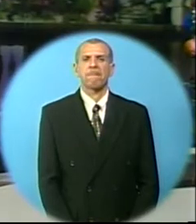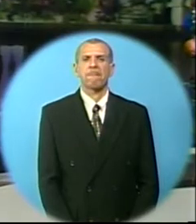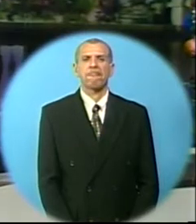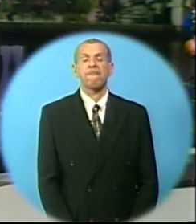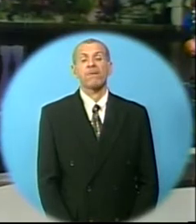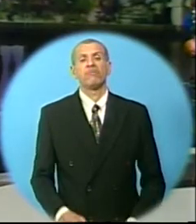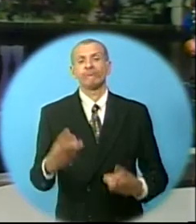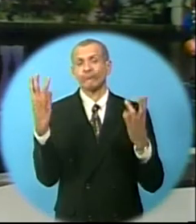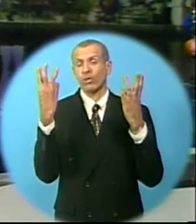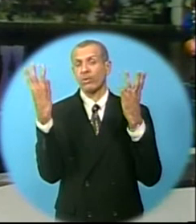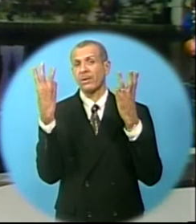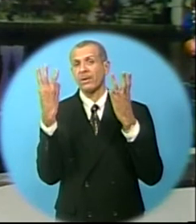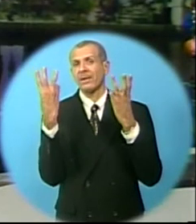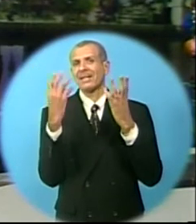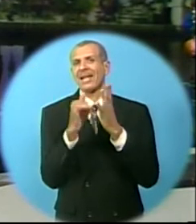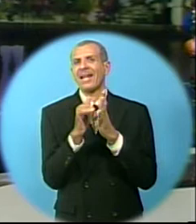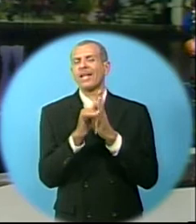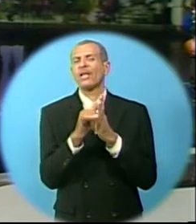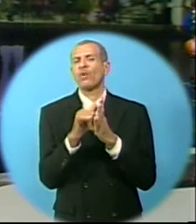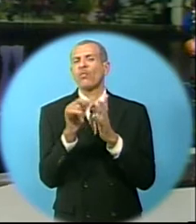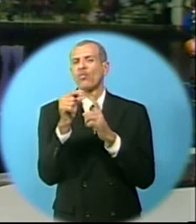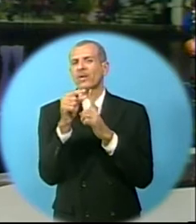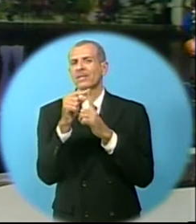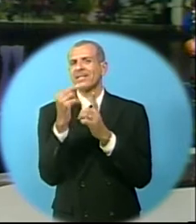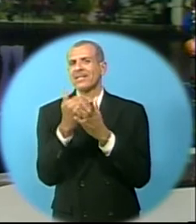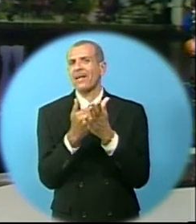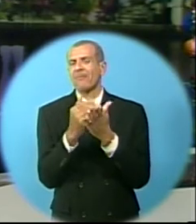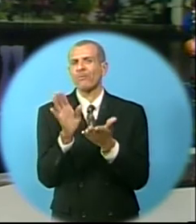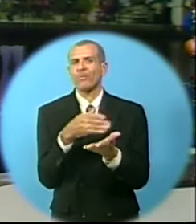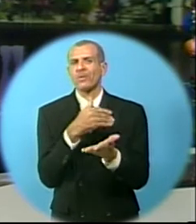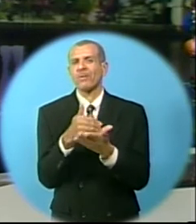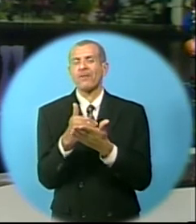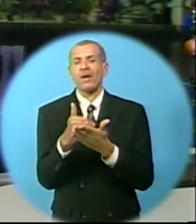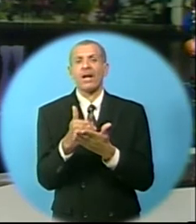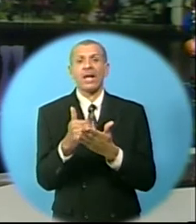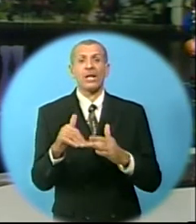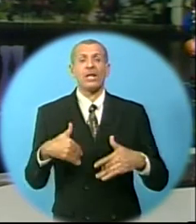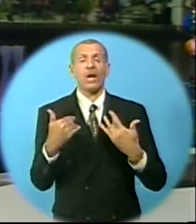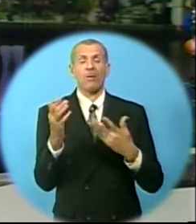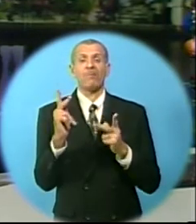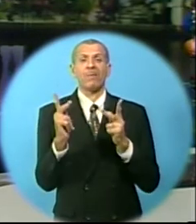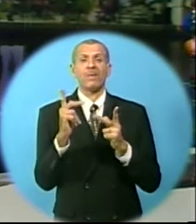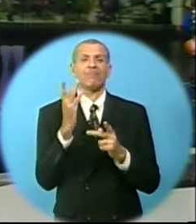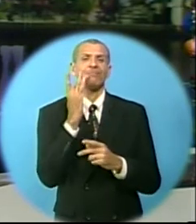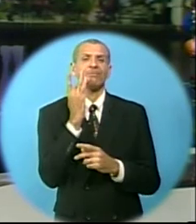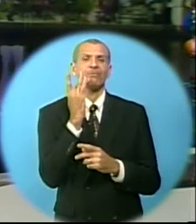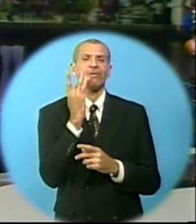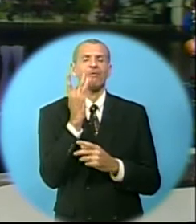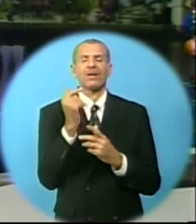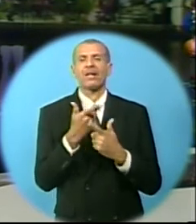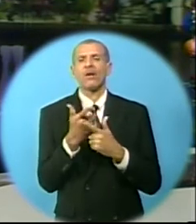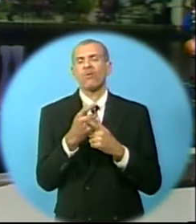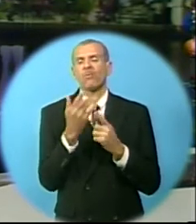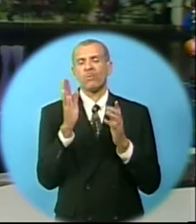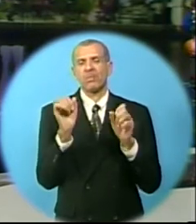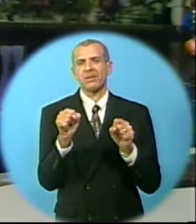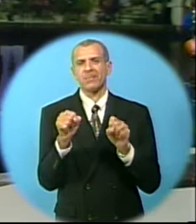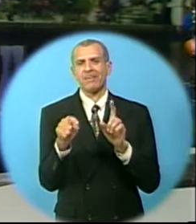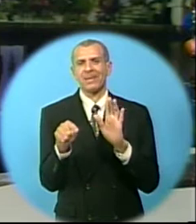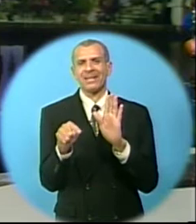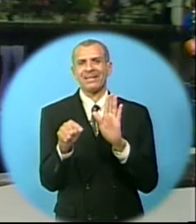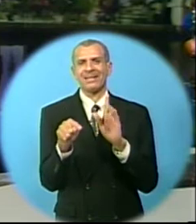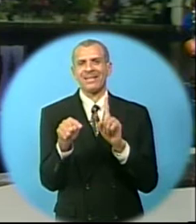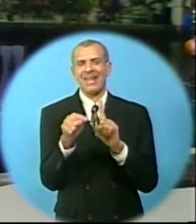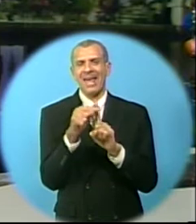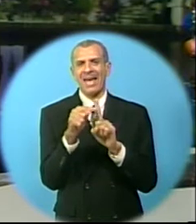There's concern that the lyrics in some of the music favored by young people could be influencing recent negative and violent behavior